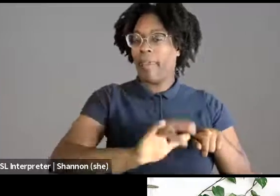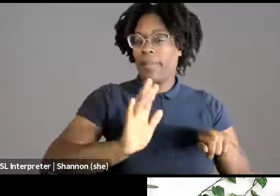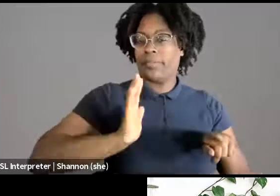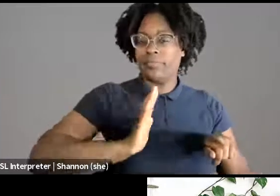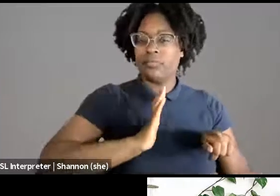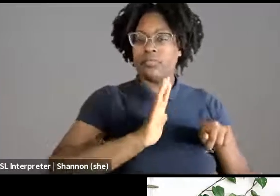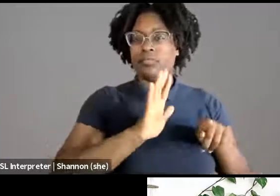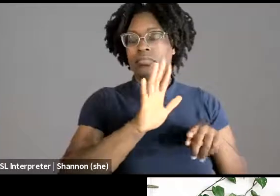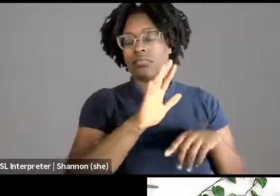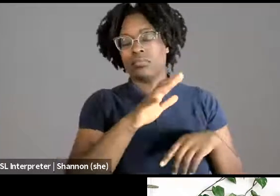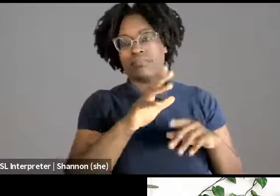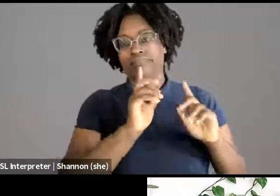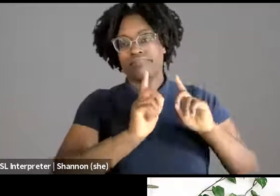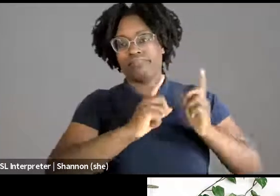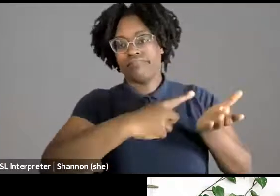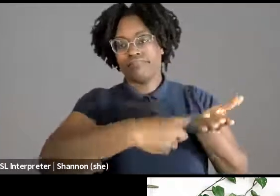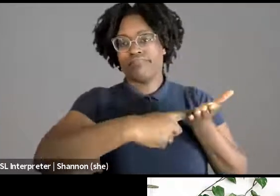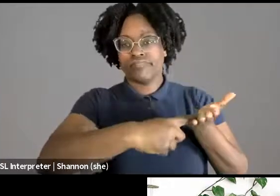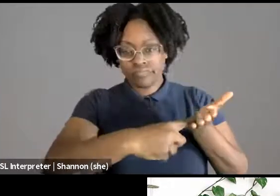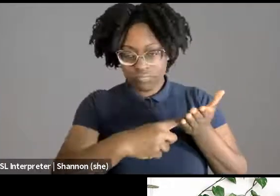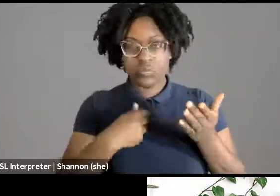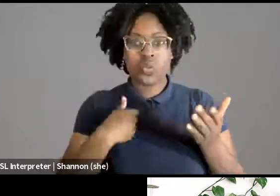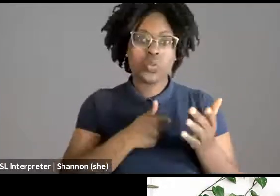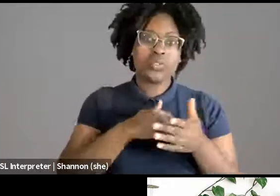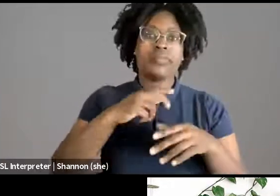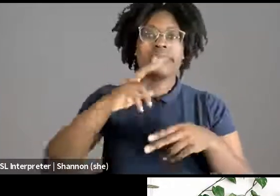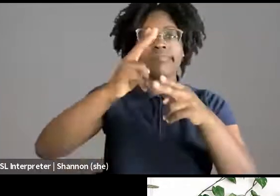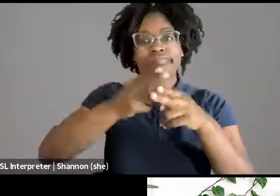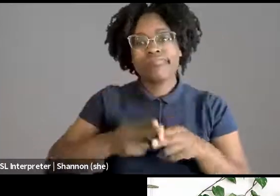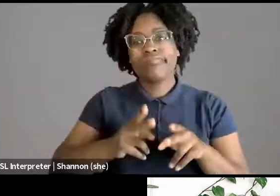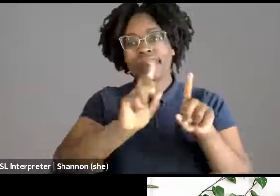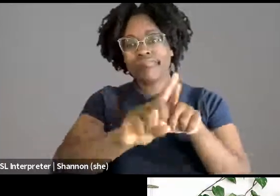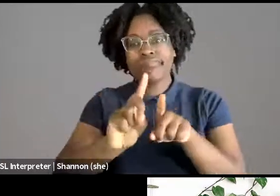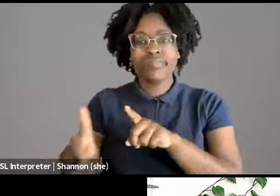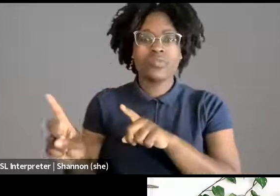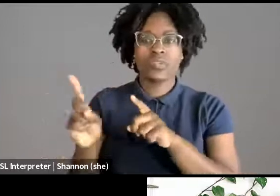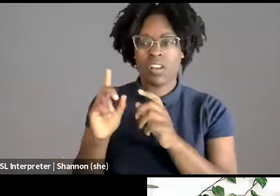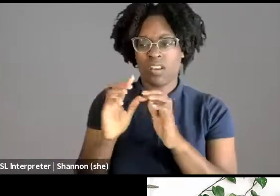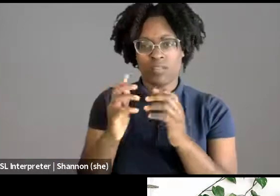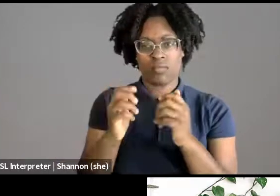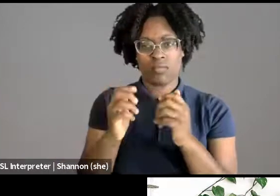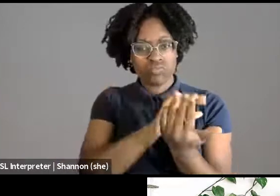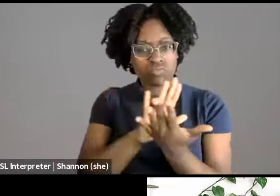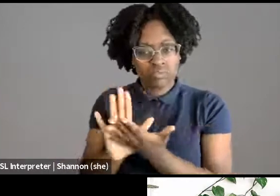her. She's Dene, so on the people in the Navajo Nation.